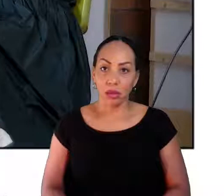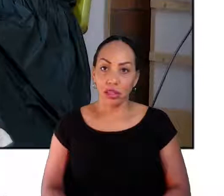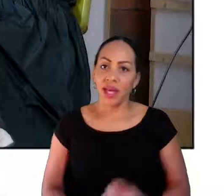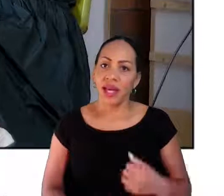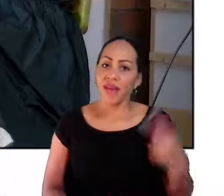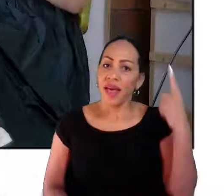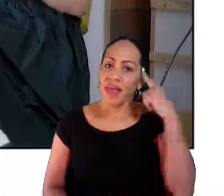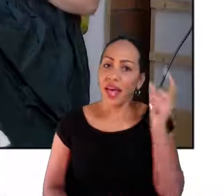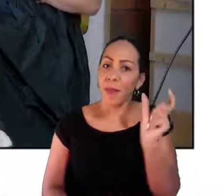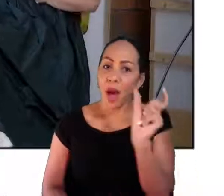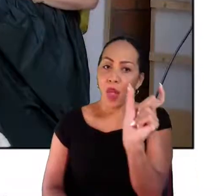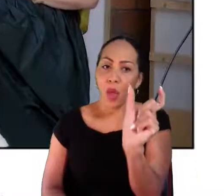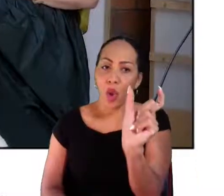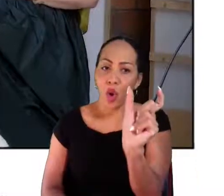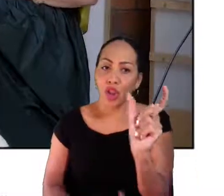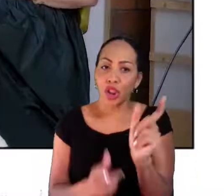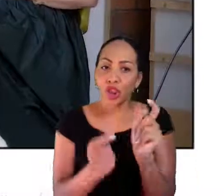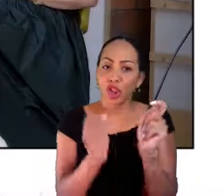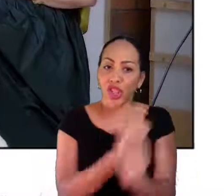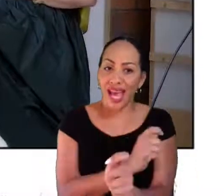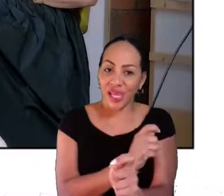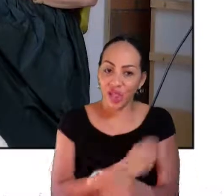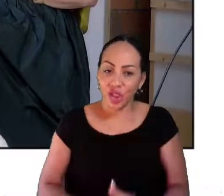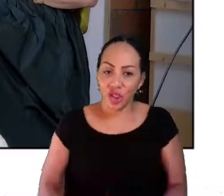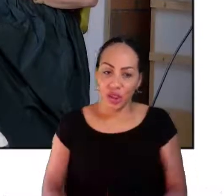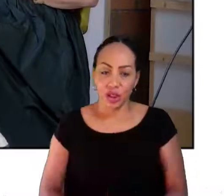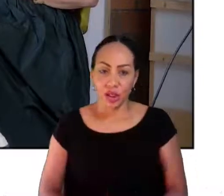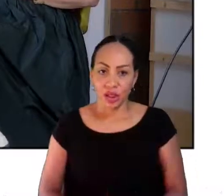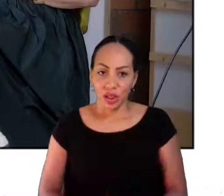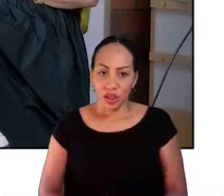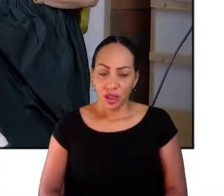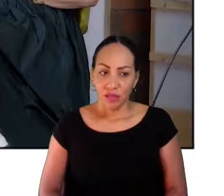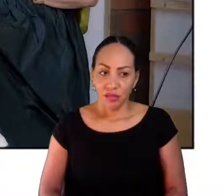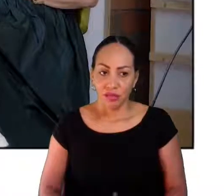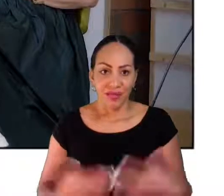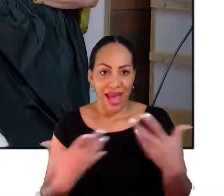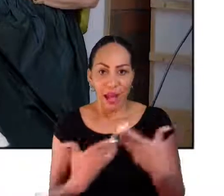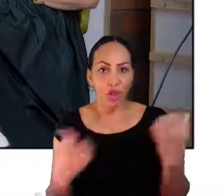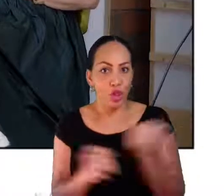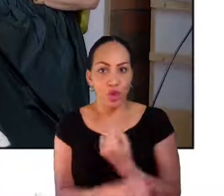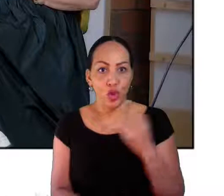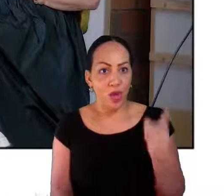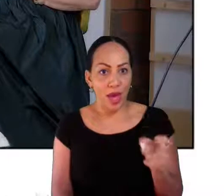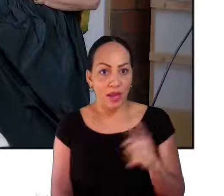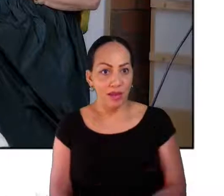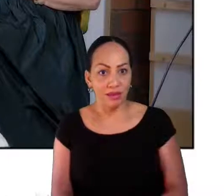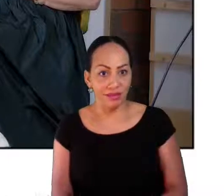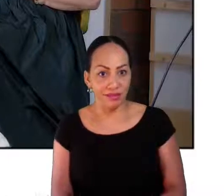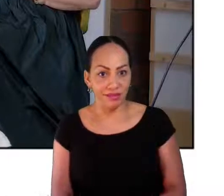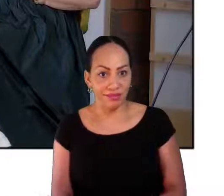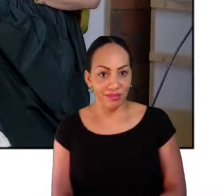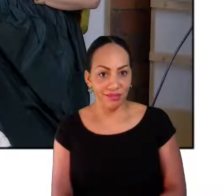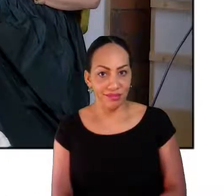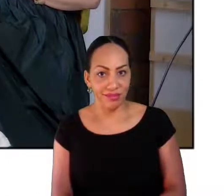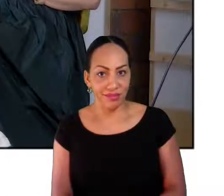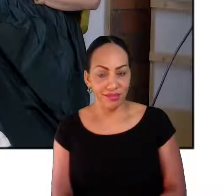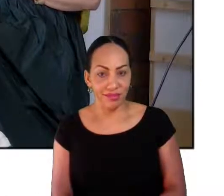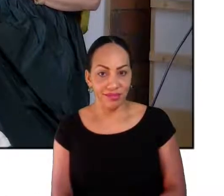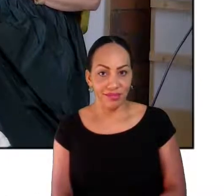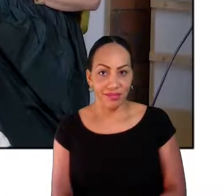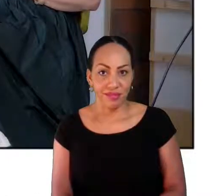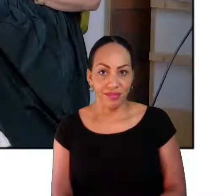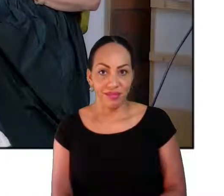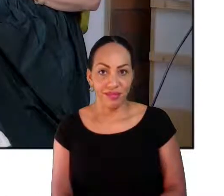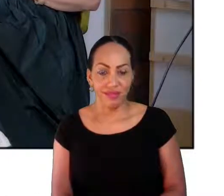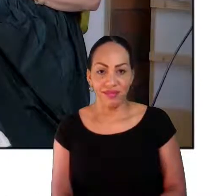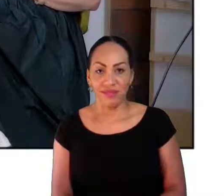bit that came out of that was, well, then what do you need to make the change that you're trying to make? And if it was that we couldn't if we couldn't change the size and the scale of some of the